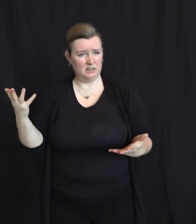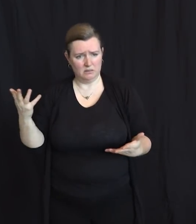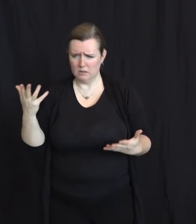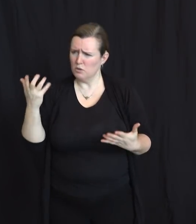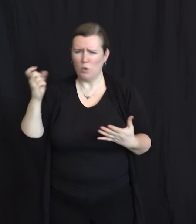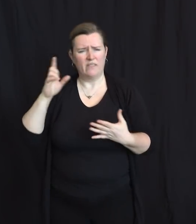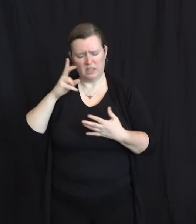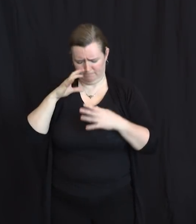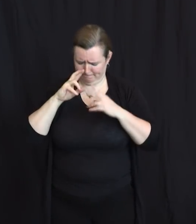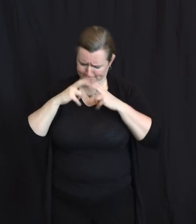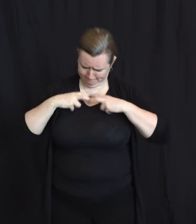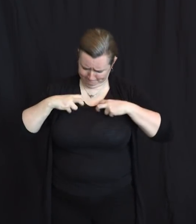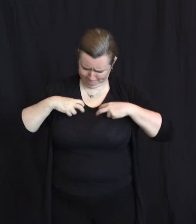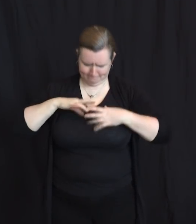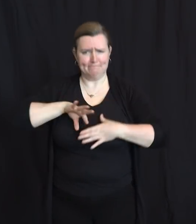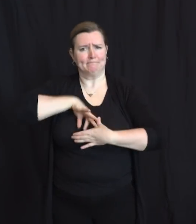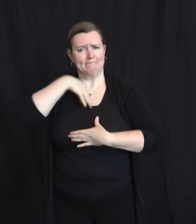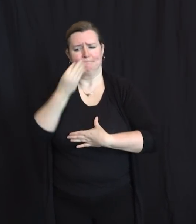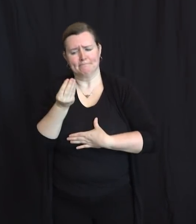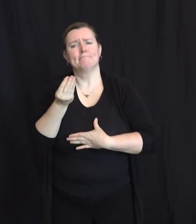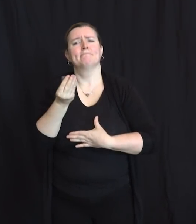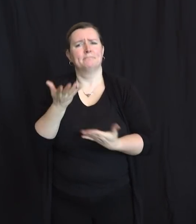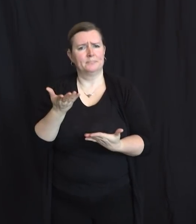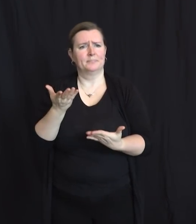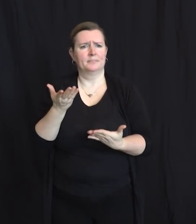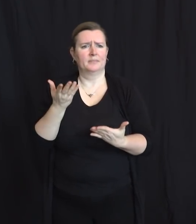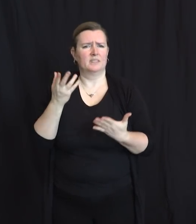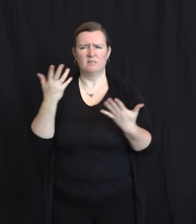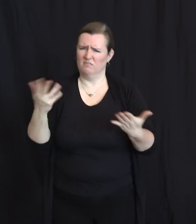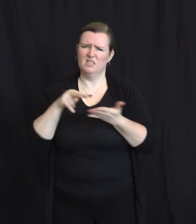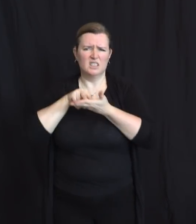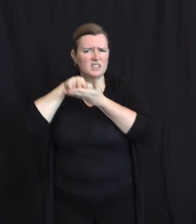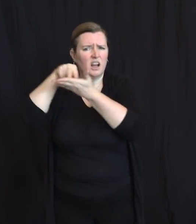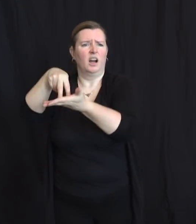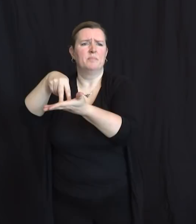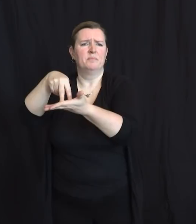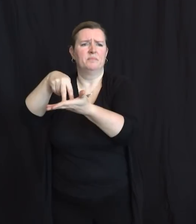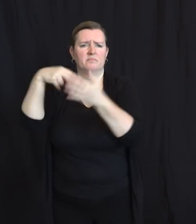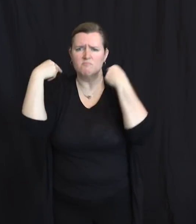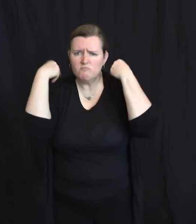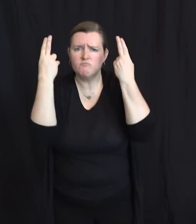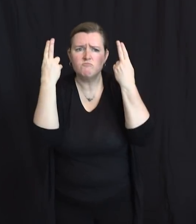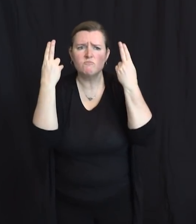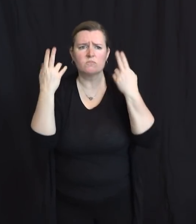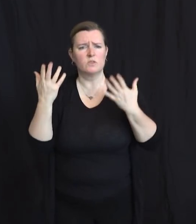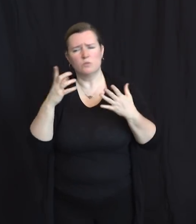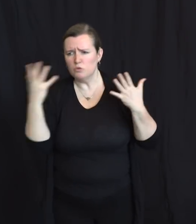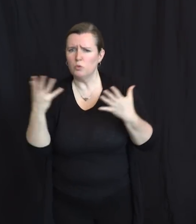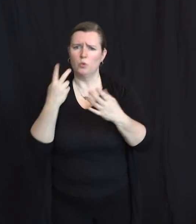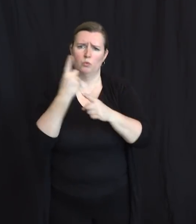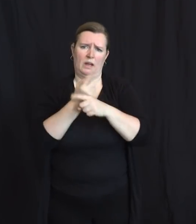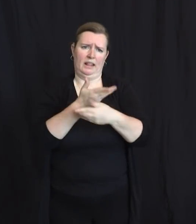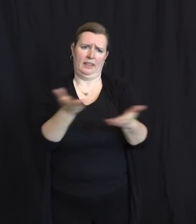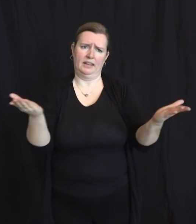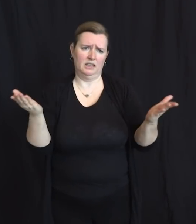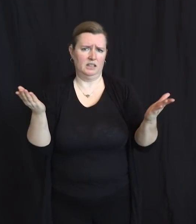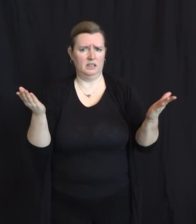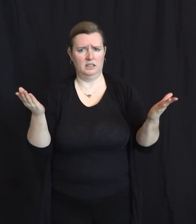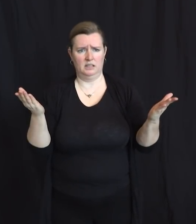time as a chance to stand up and to meet history head on and to do the right thing. So if it